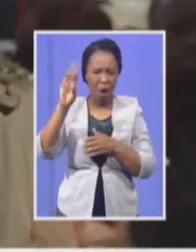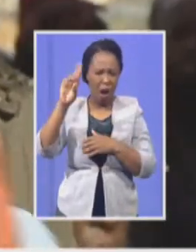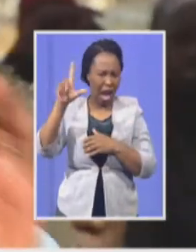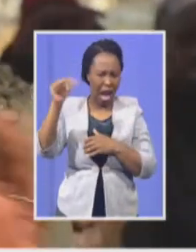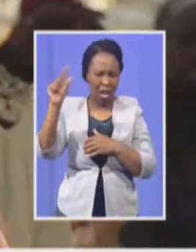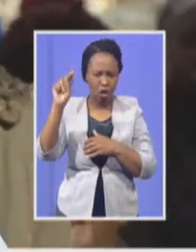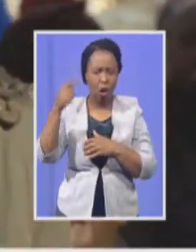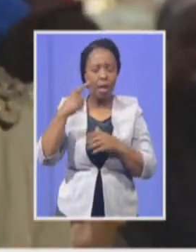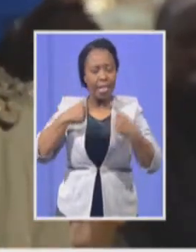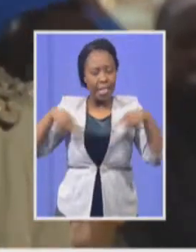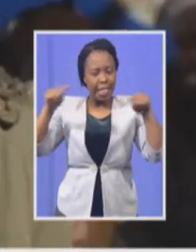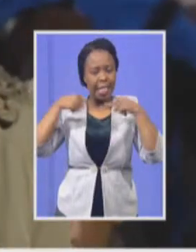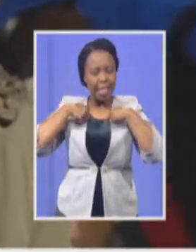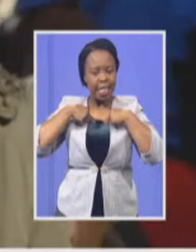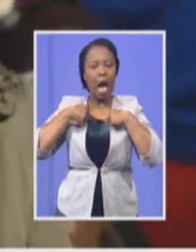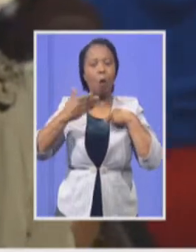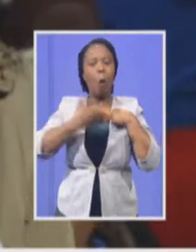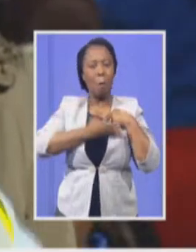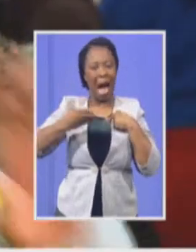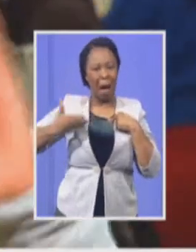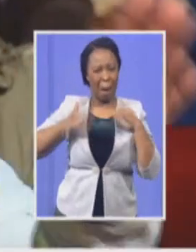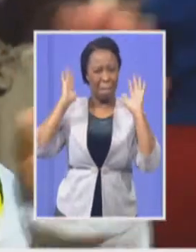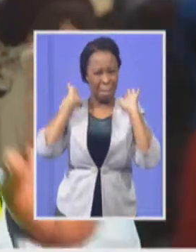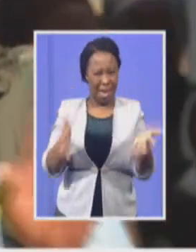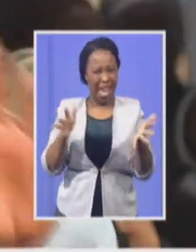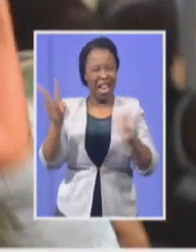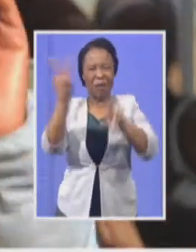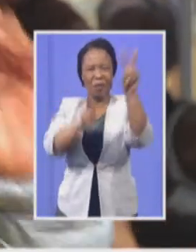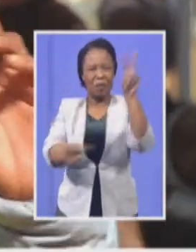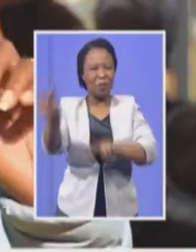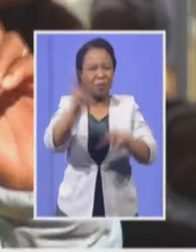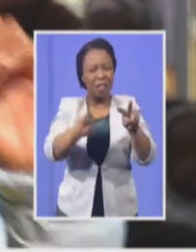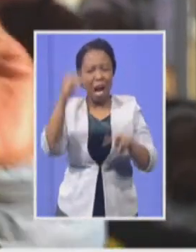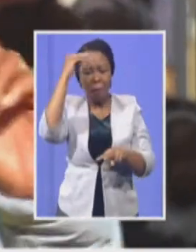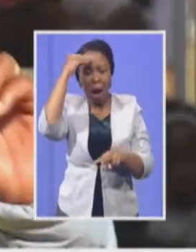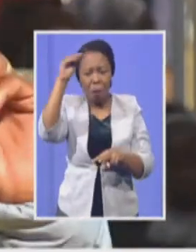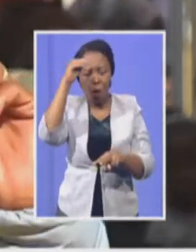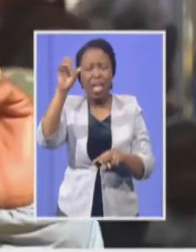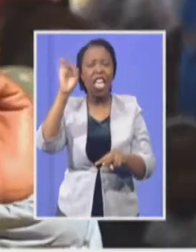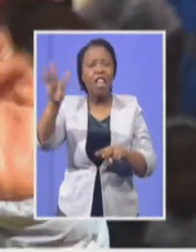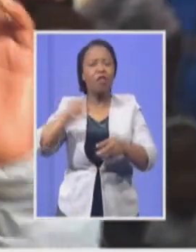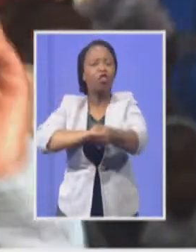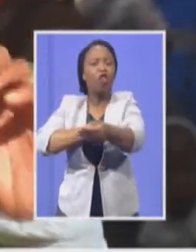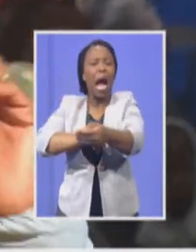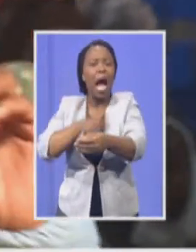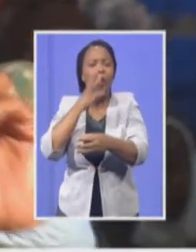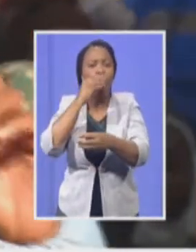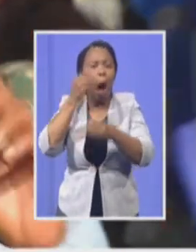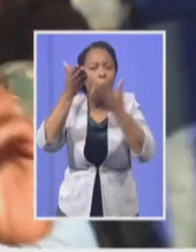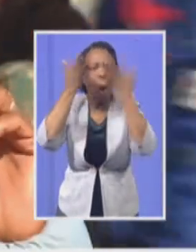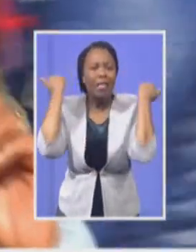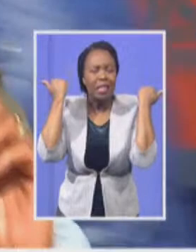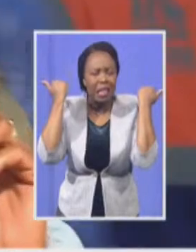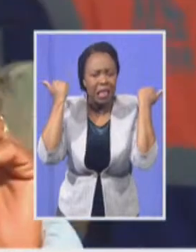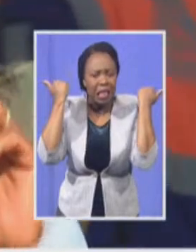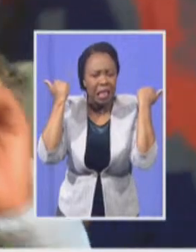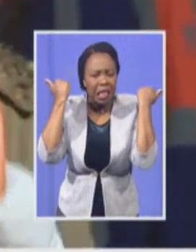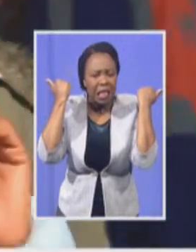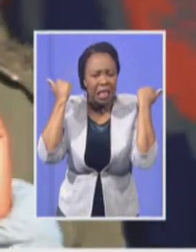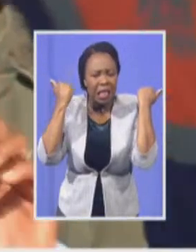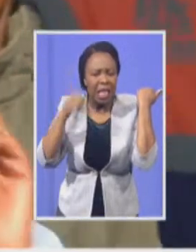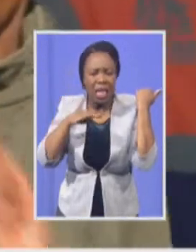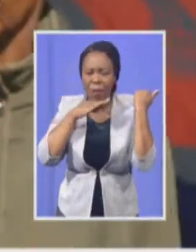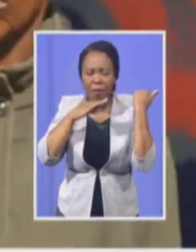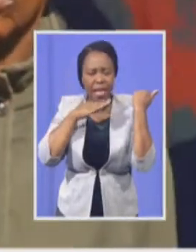siyapatrola sisodwa abafazi amaphoyisa walana mongakhuluma isithangane kumele ukuthi imisangane